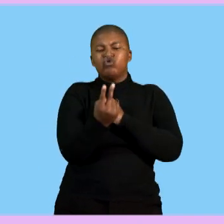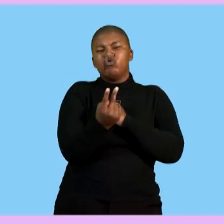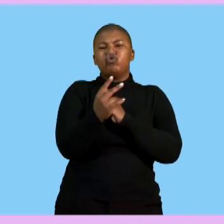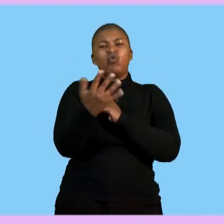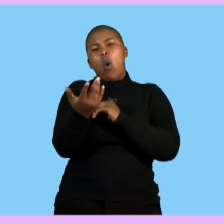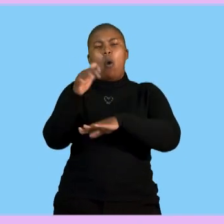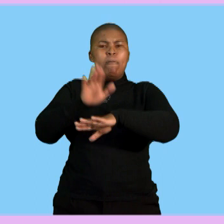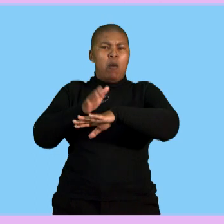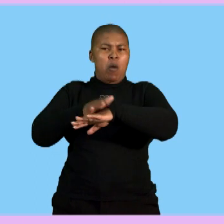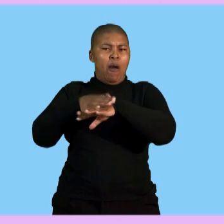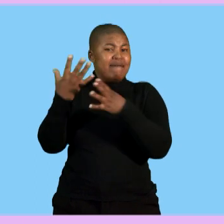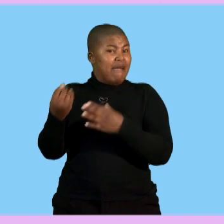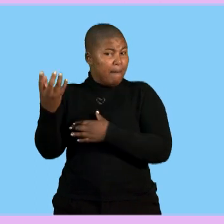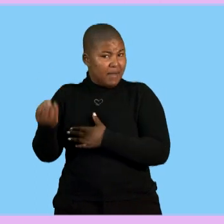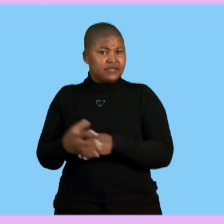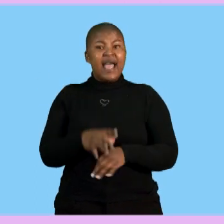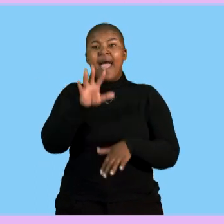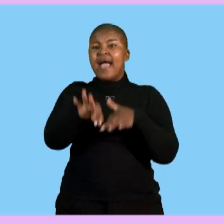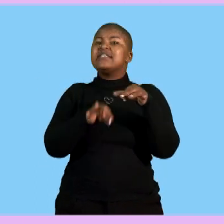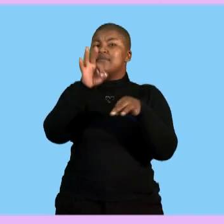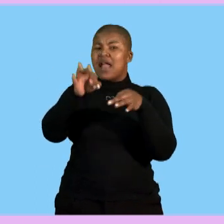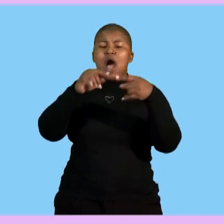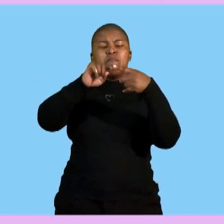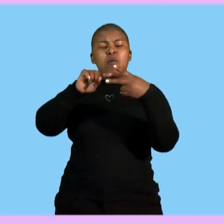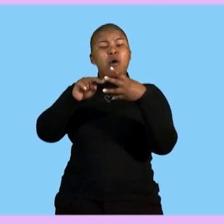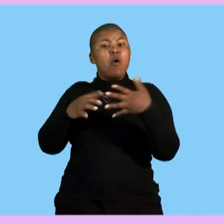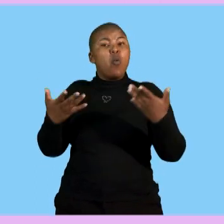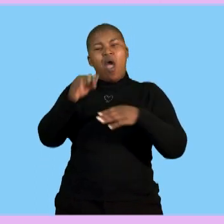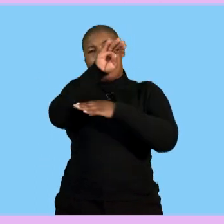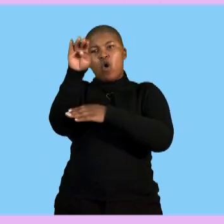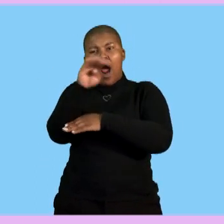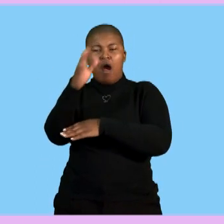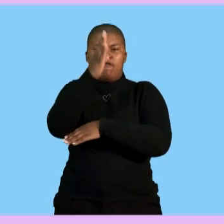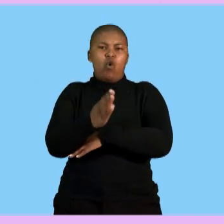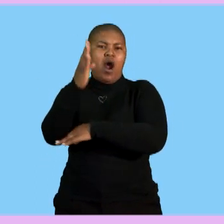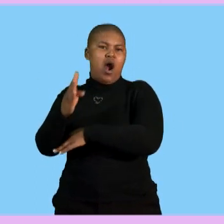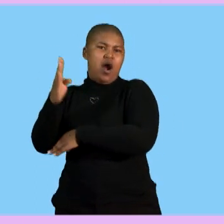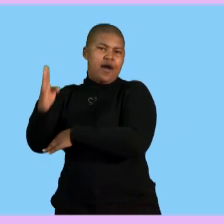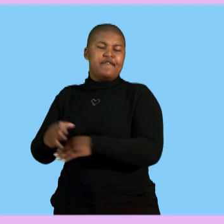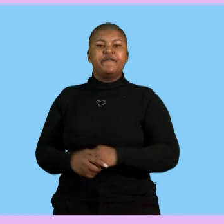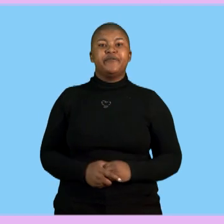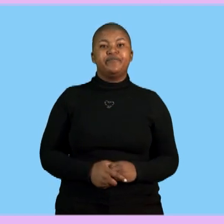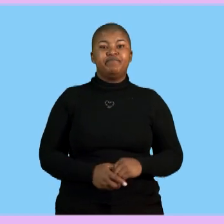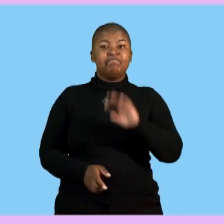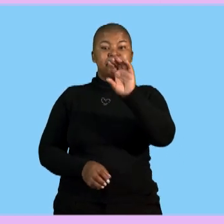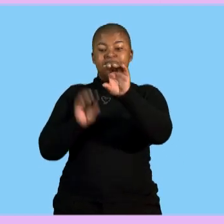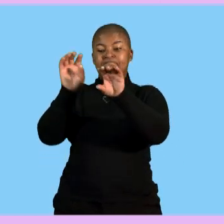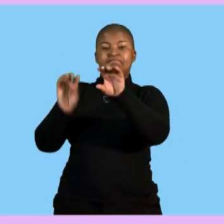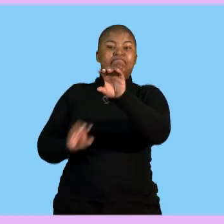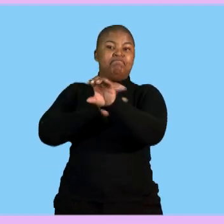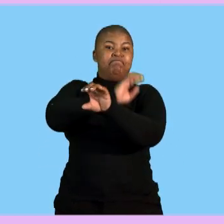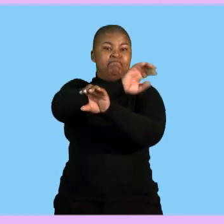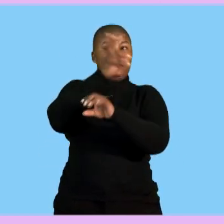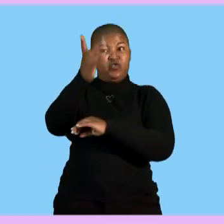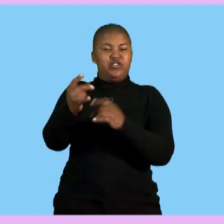then describe the significance of certain points on a graph. Let's look at the concept